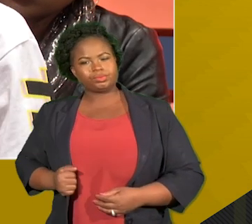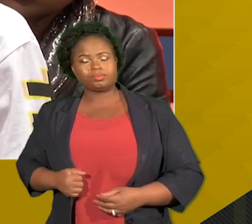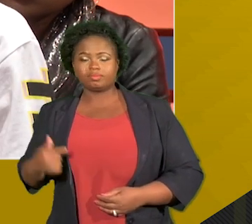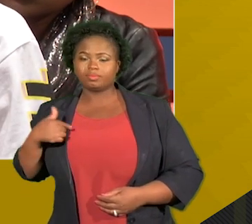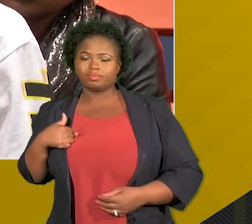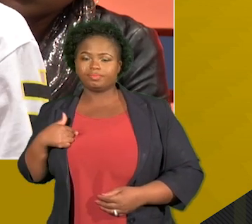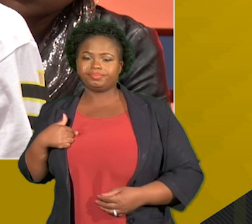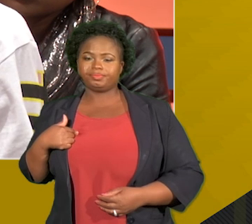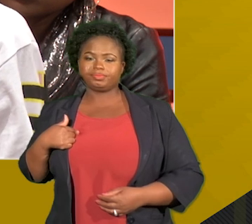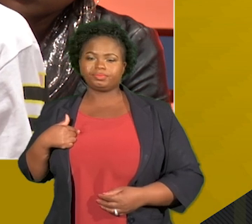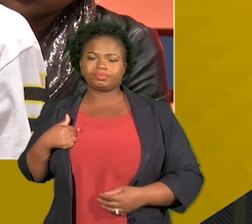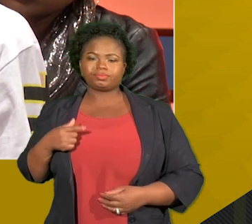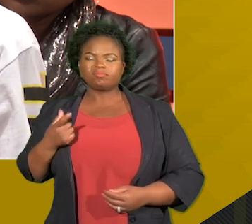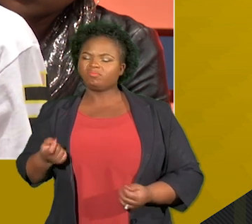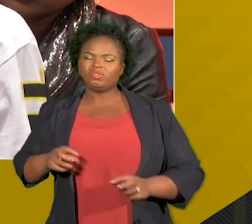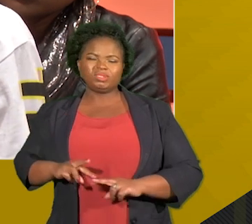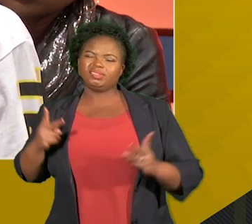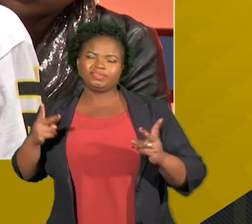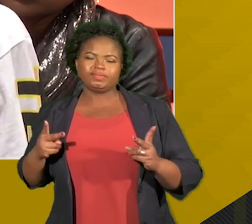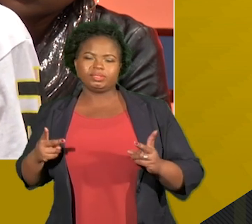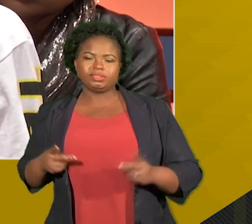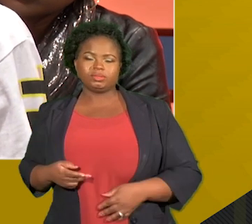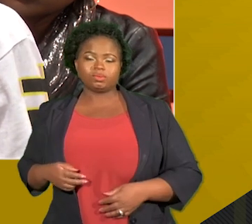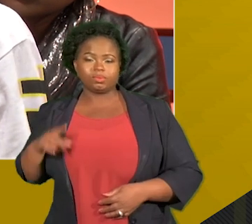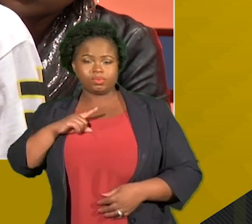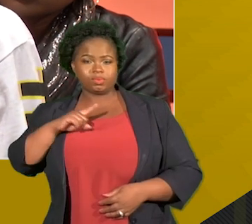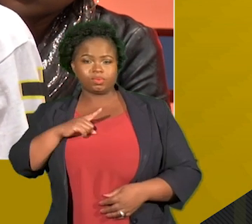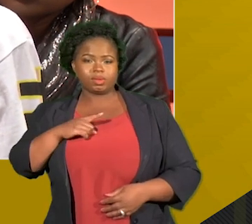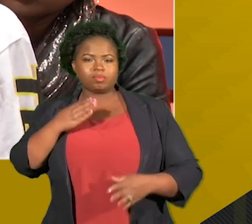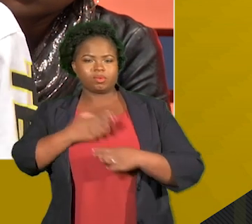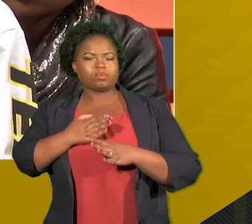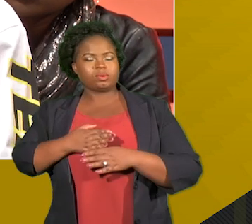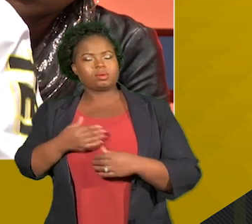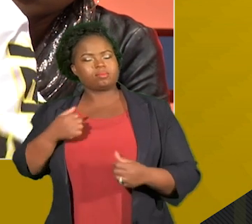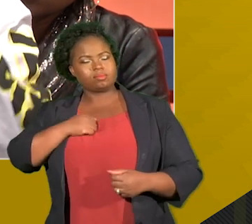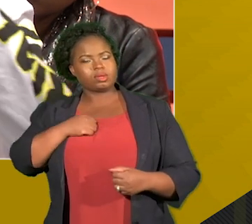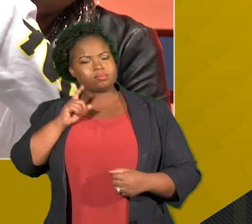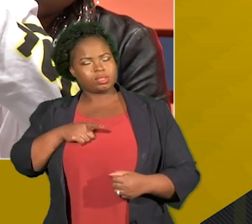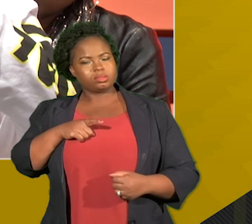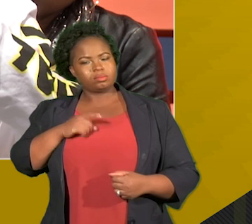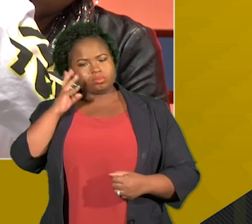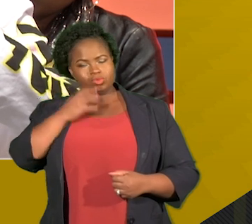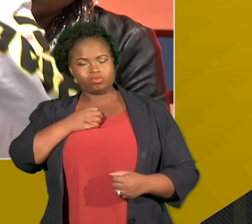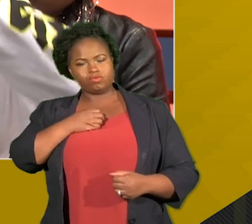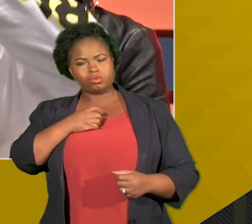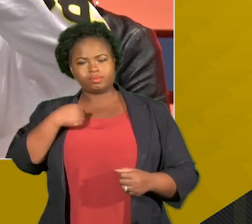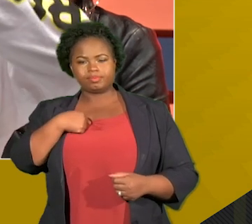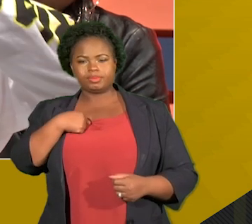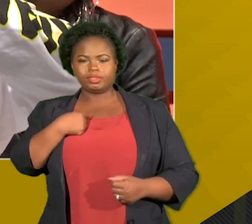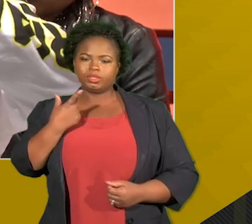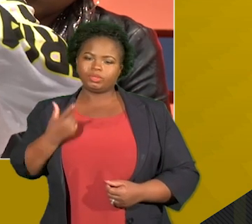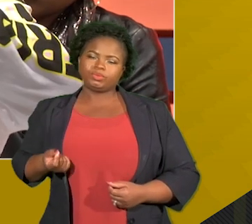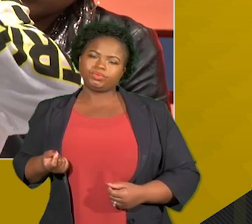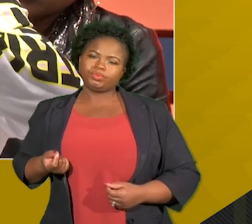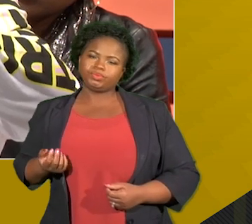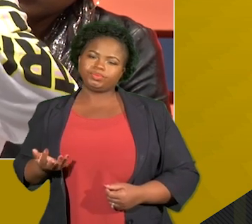ke zama ka yona tsela o hle ho revele msebenzi waka o gahlise ke etsa